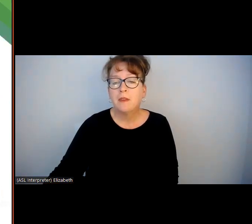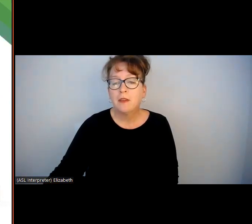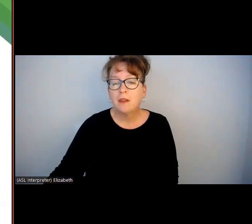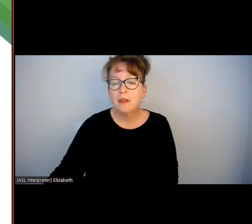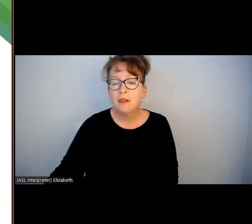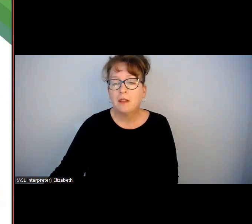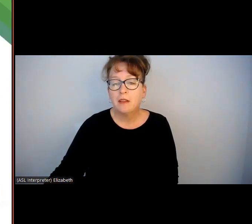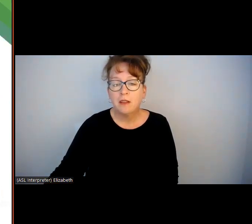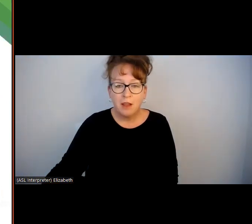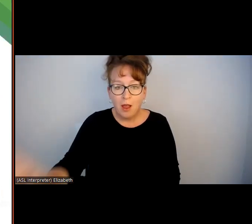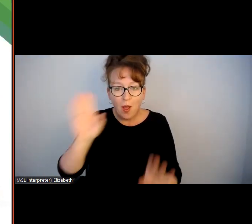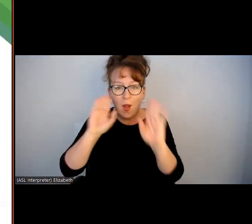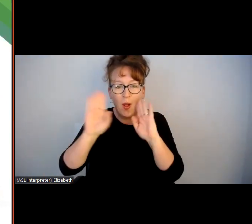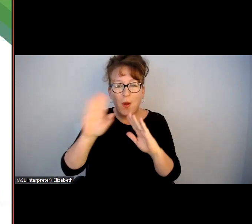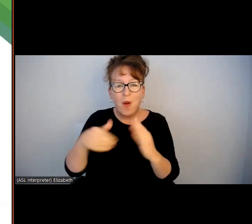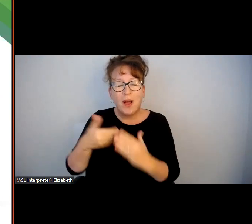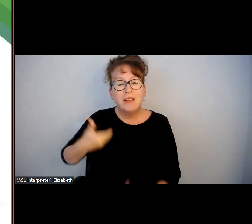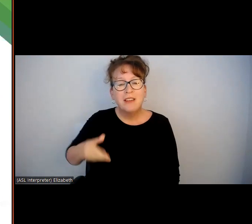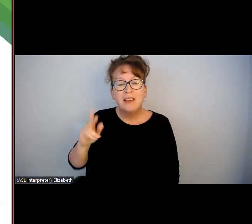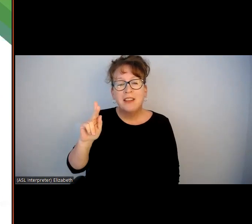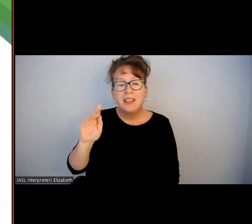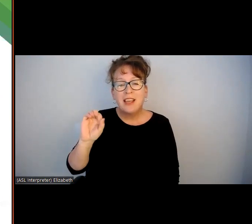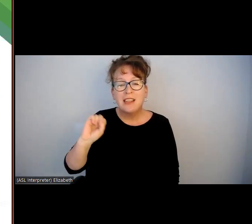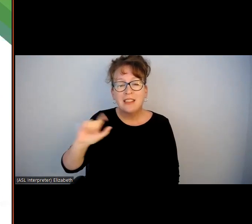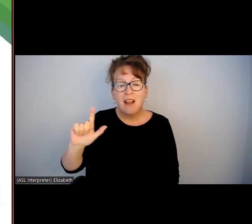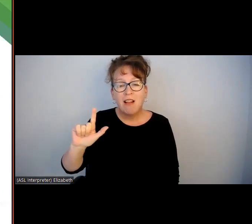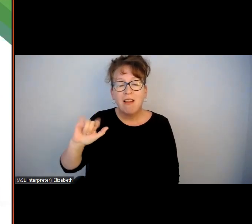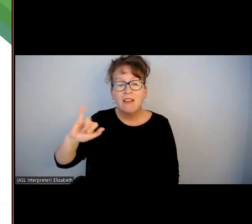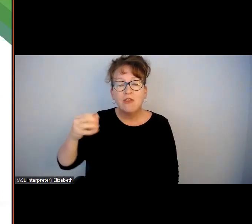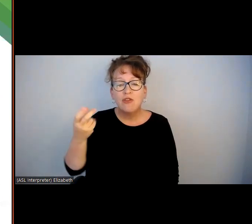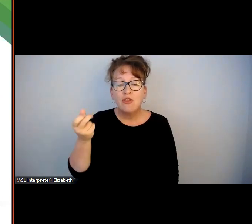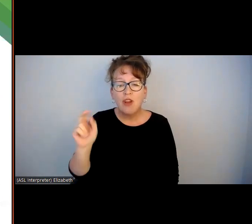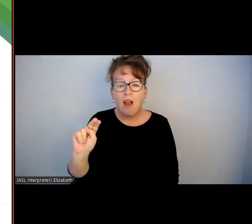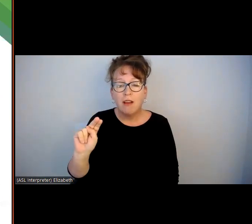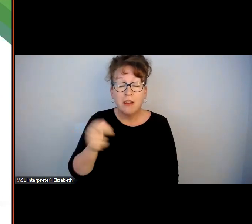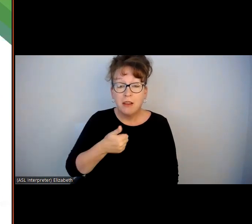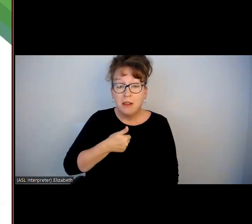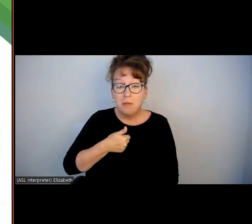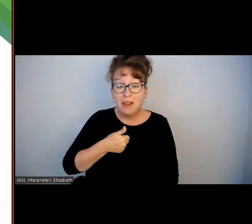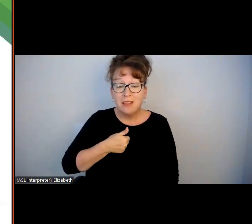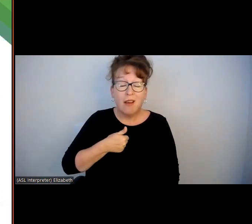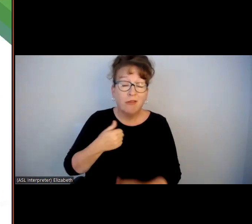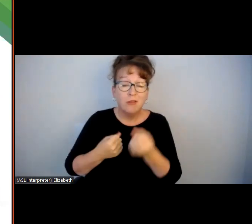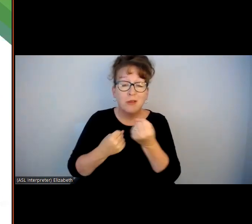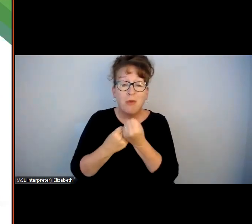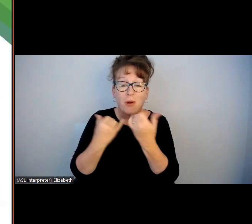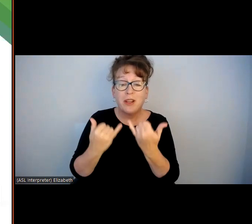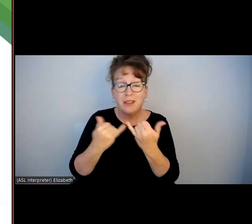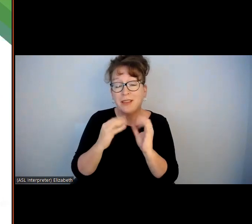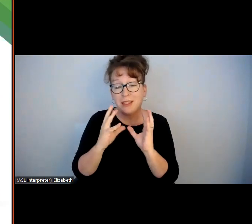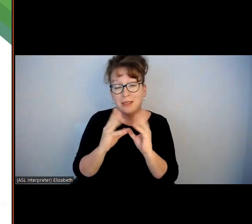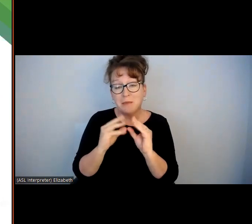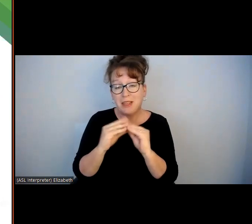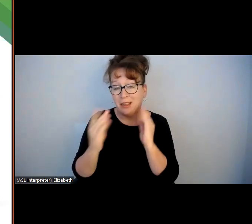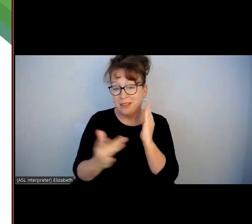Hello, everyone. My name is Kessel John, and I'm with ERG, a contractor who is supporting this effort. I'm going to